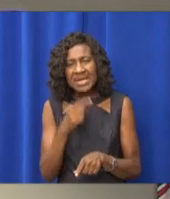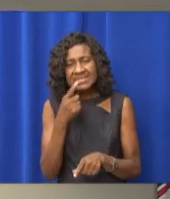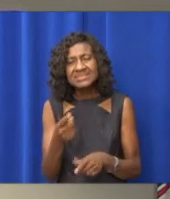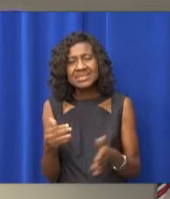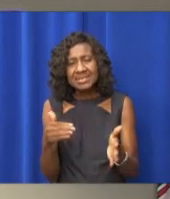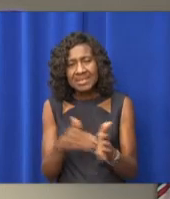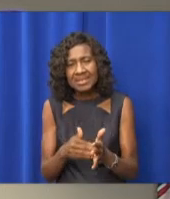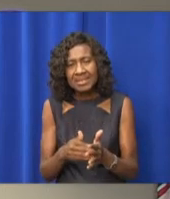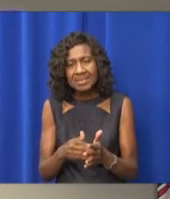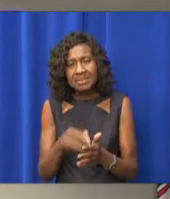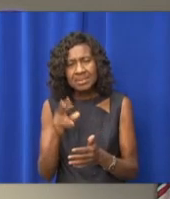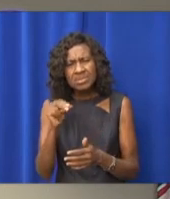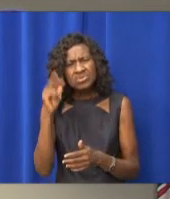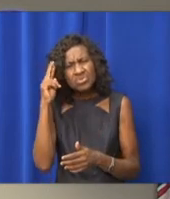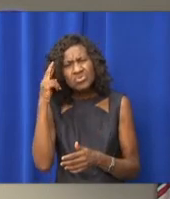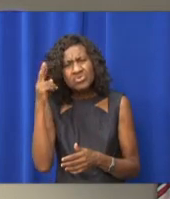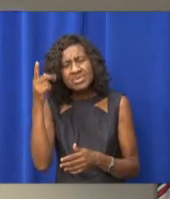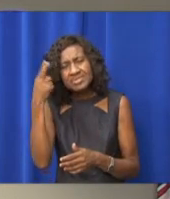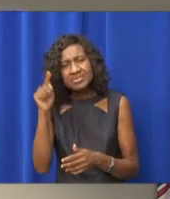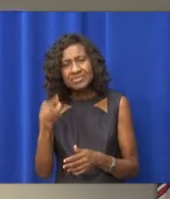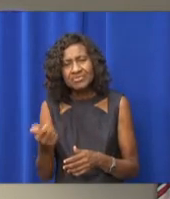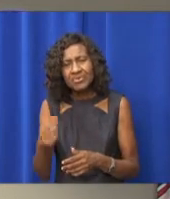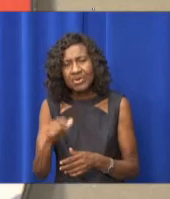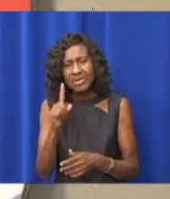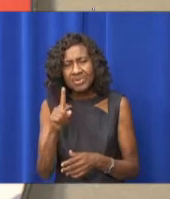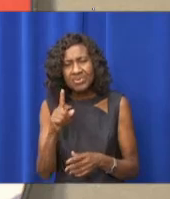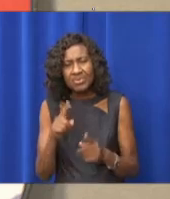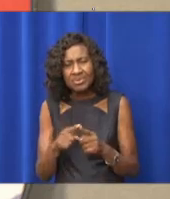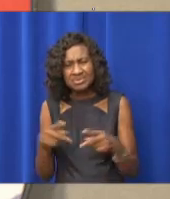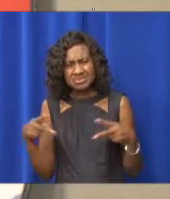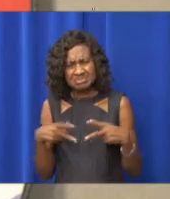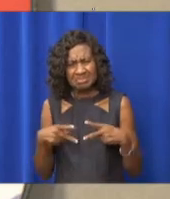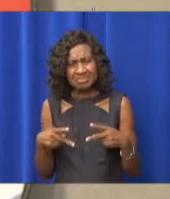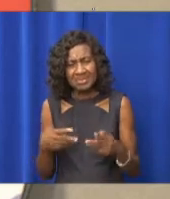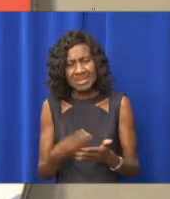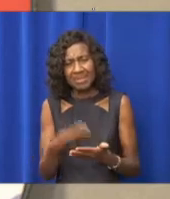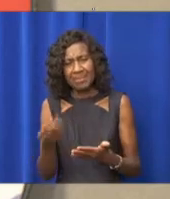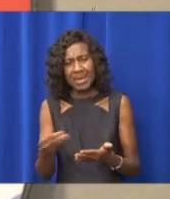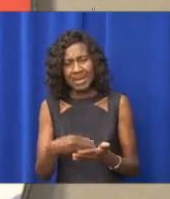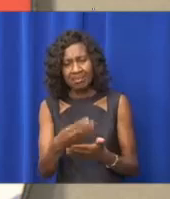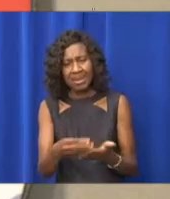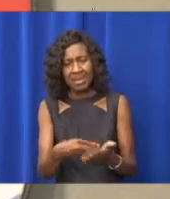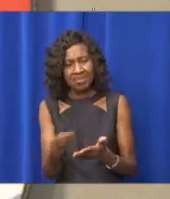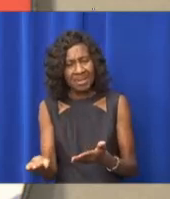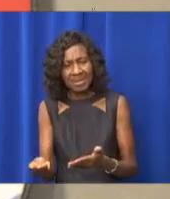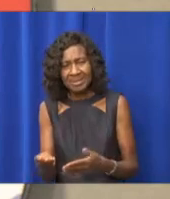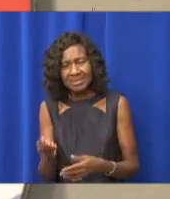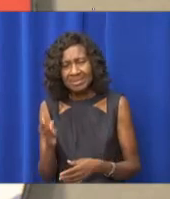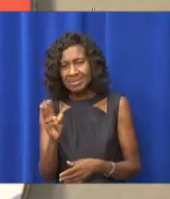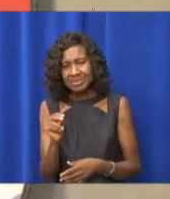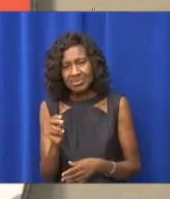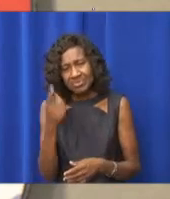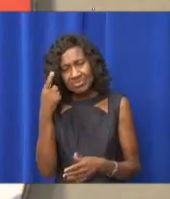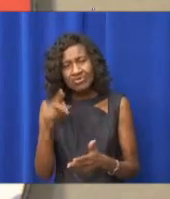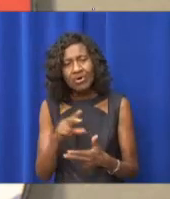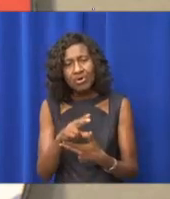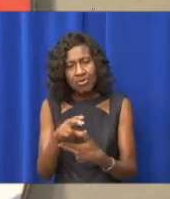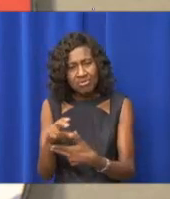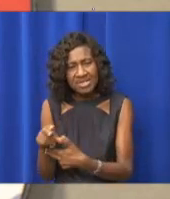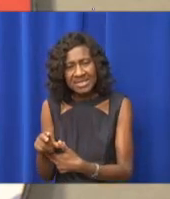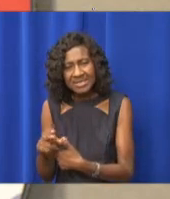there's no reason for anybody to be panic buying at the present time. So I don't have anything more to add than that.